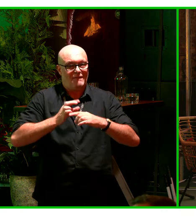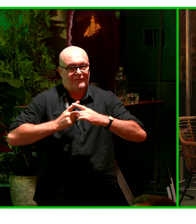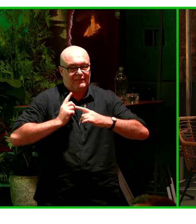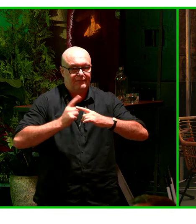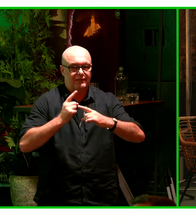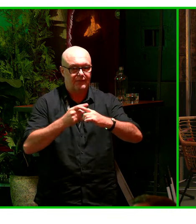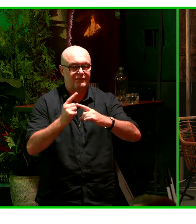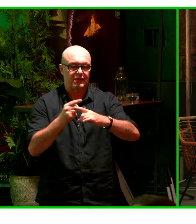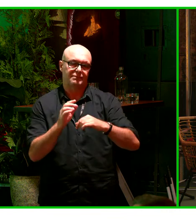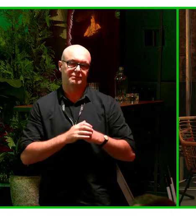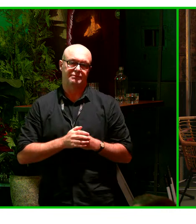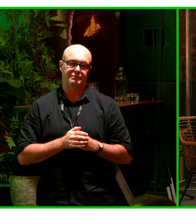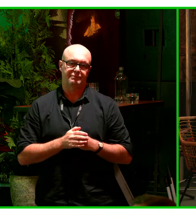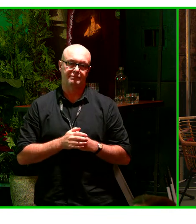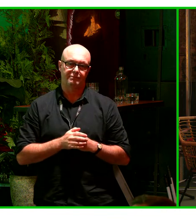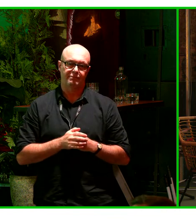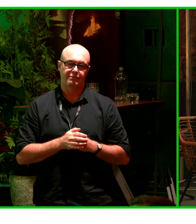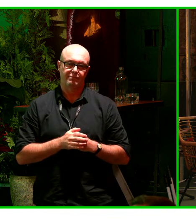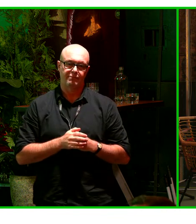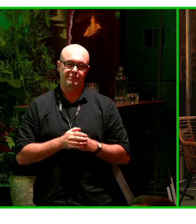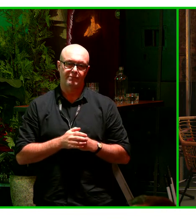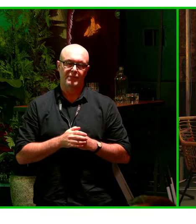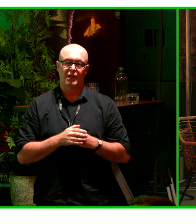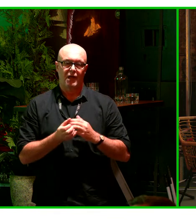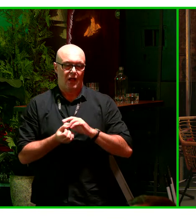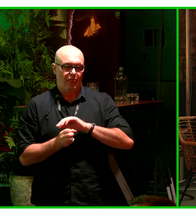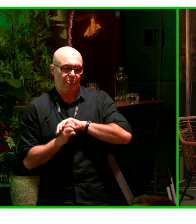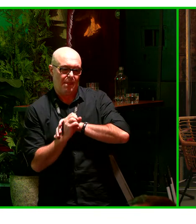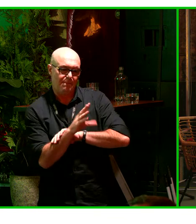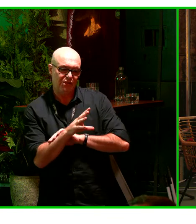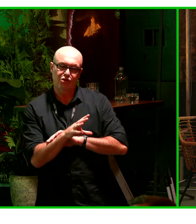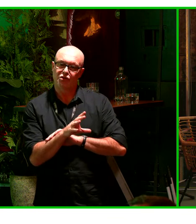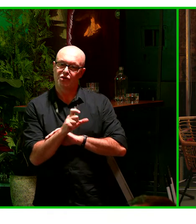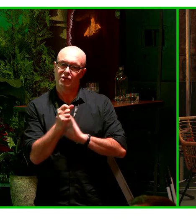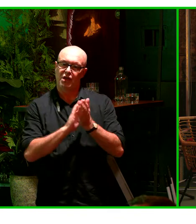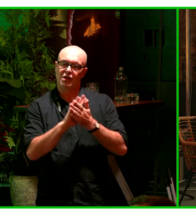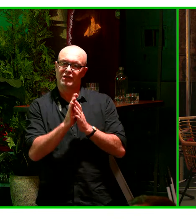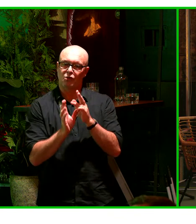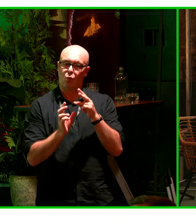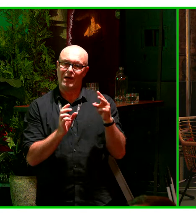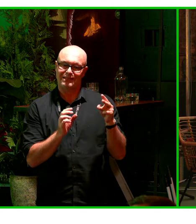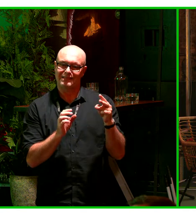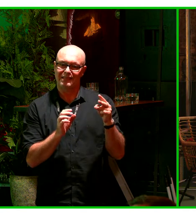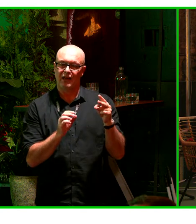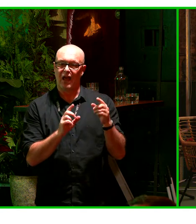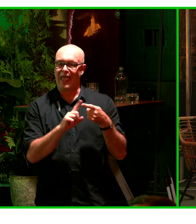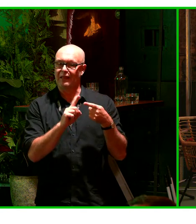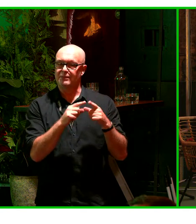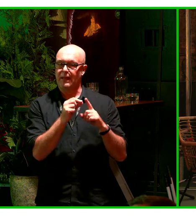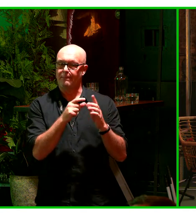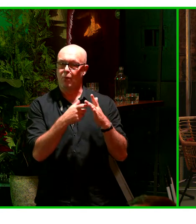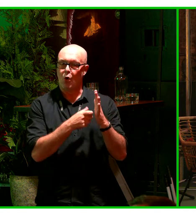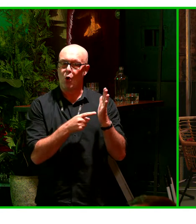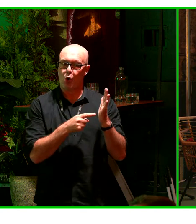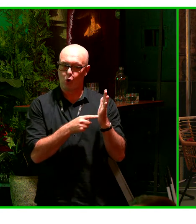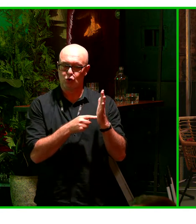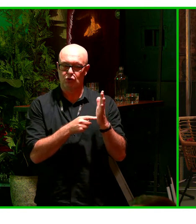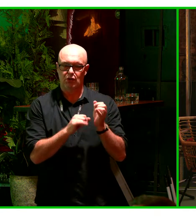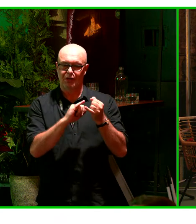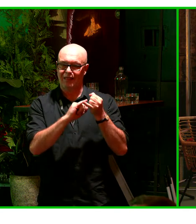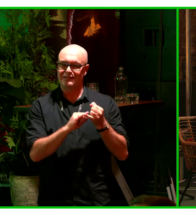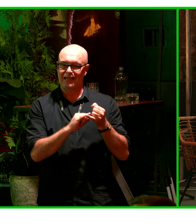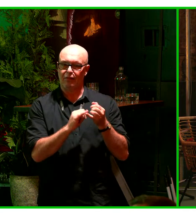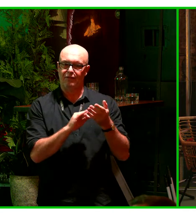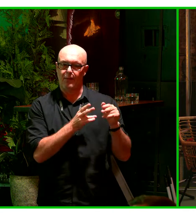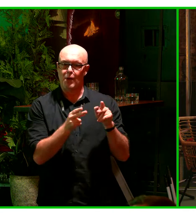national level. Because of the emissions in Cheshire West, a lot of our efforts are focused around Ellesmere Port on the south bank of the Mersey,